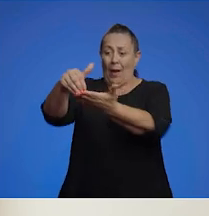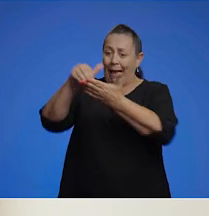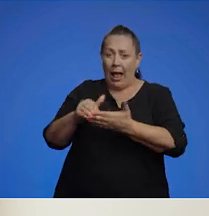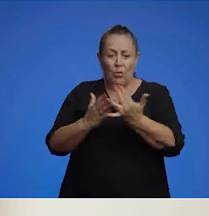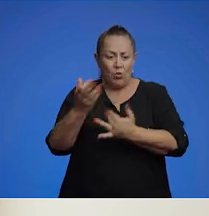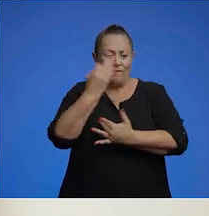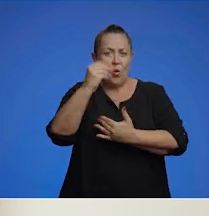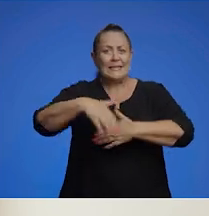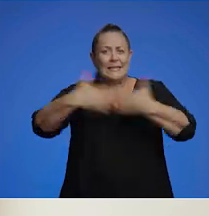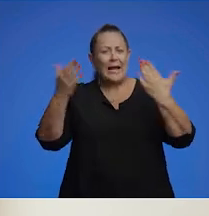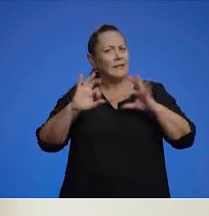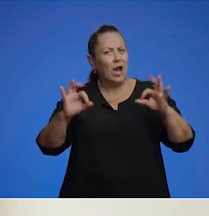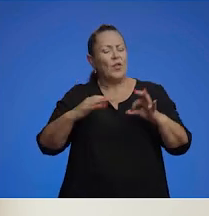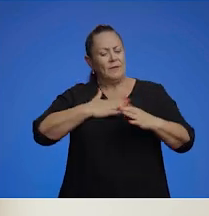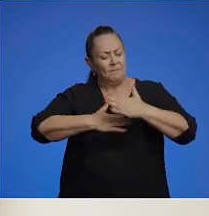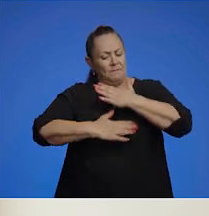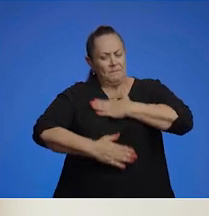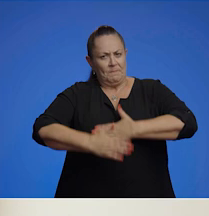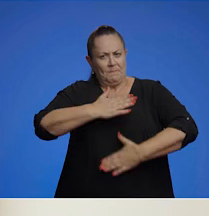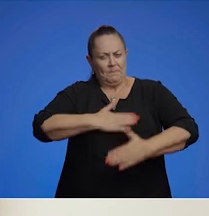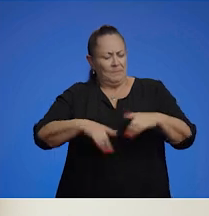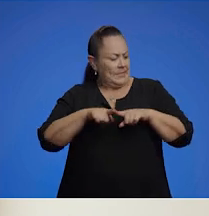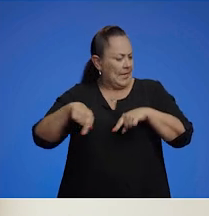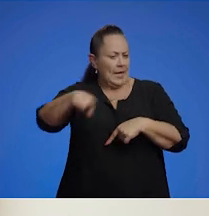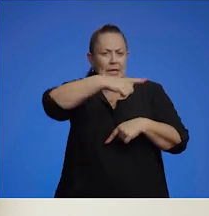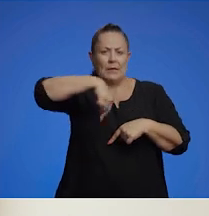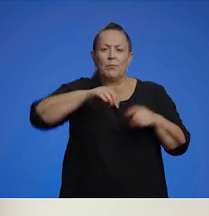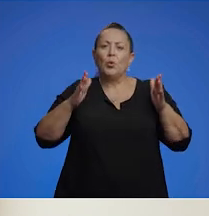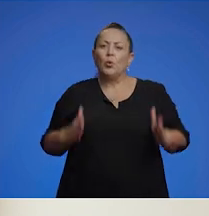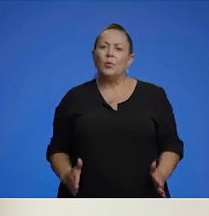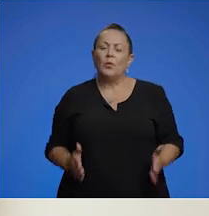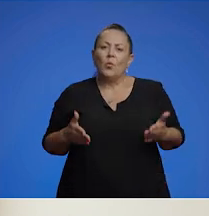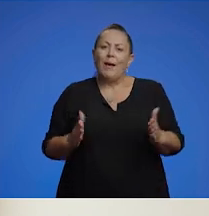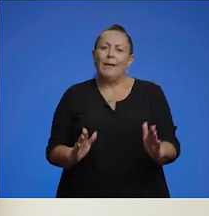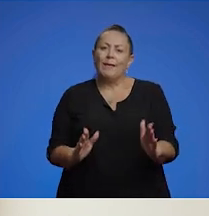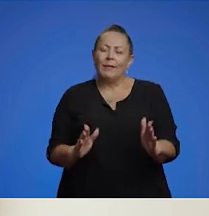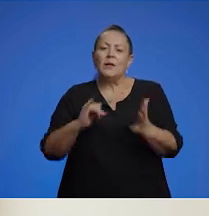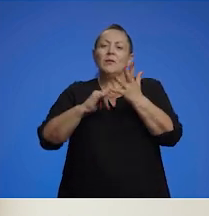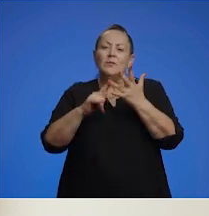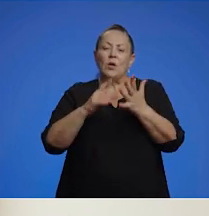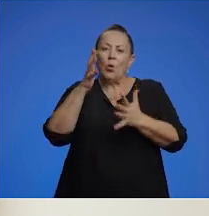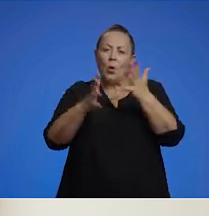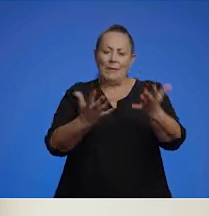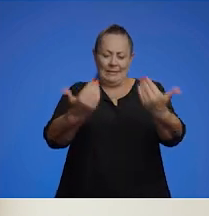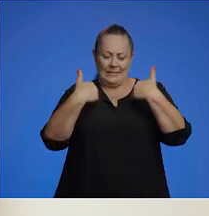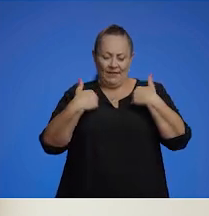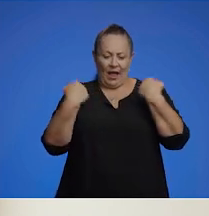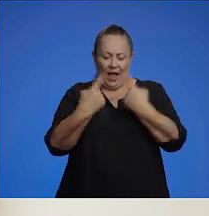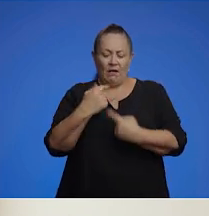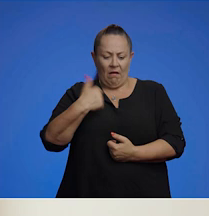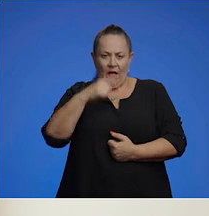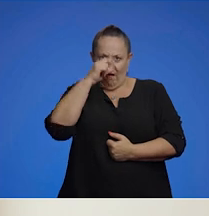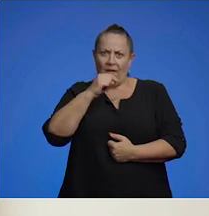help him through those struggles, but chooses to enter the struggle using only his humanity, which needs to be a source of